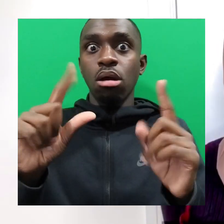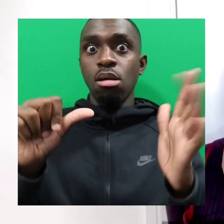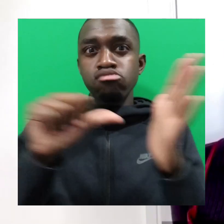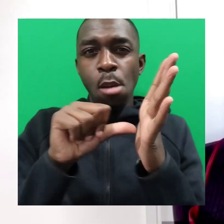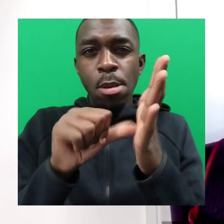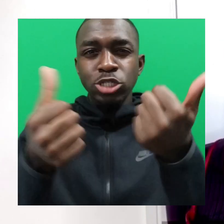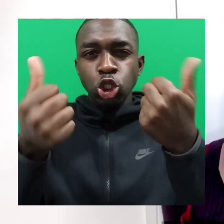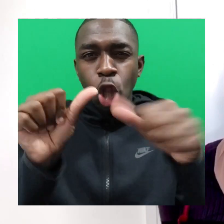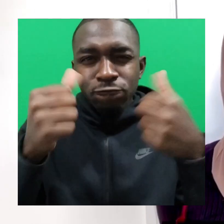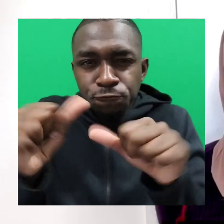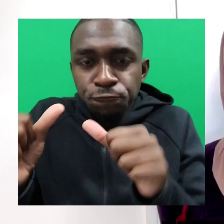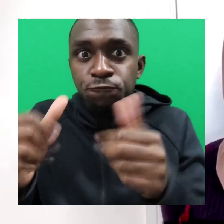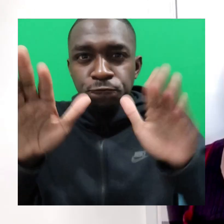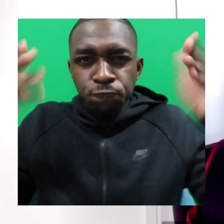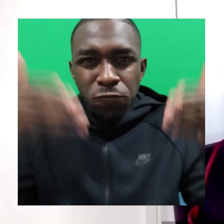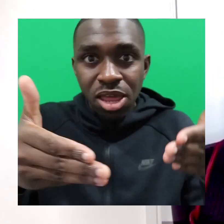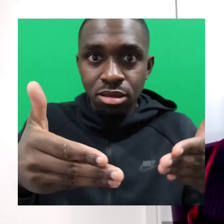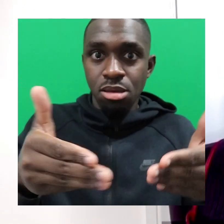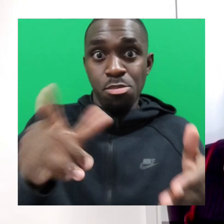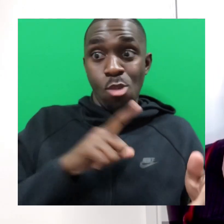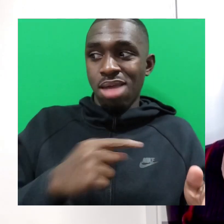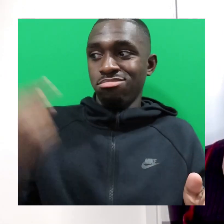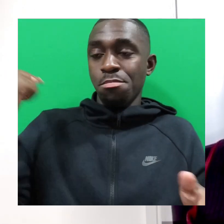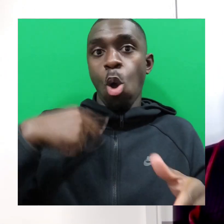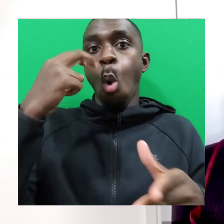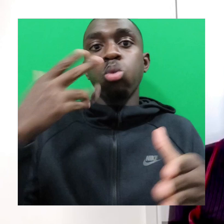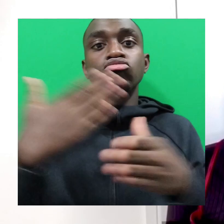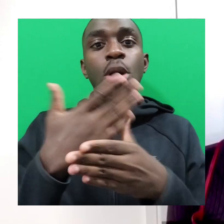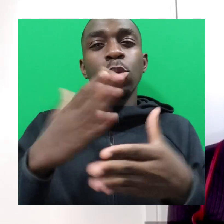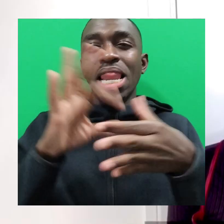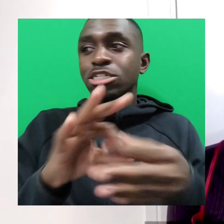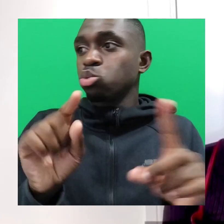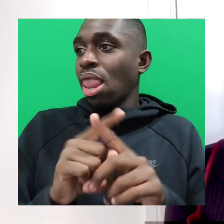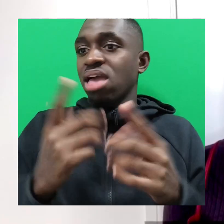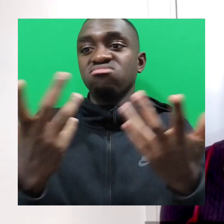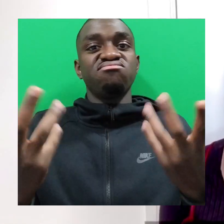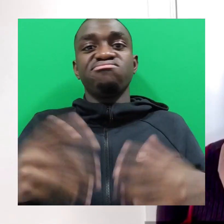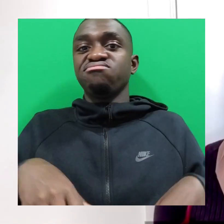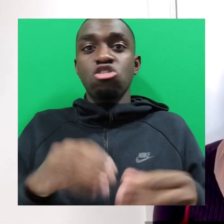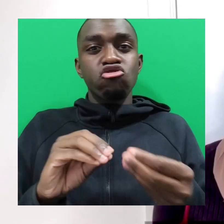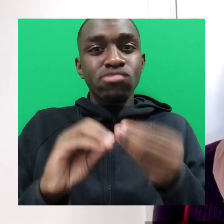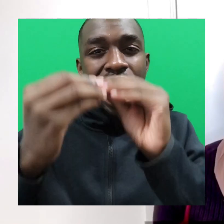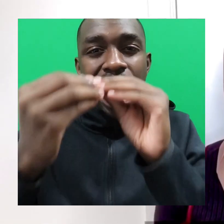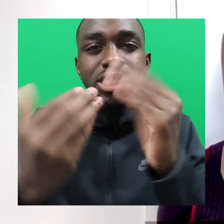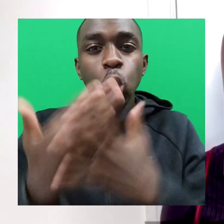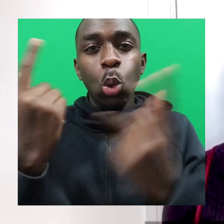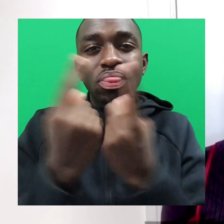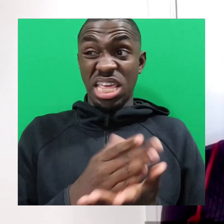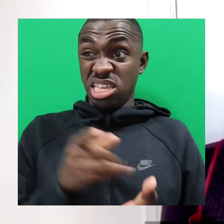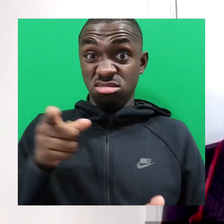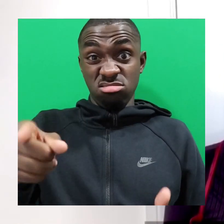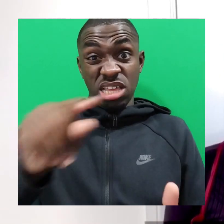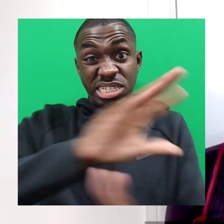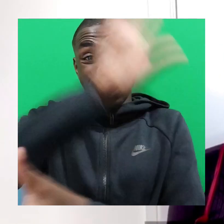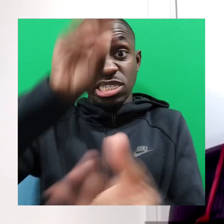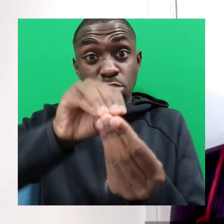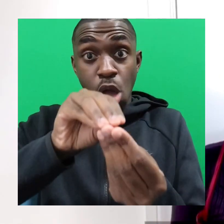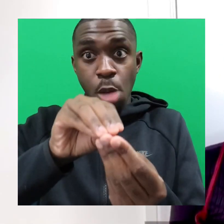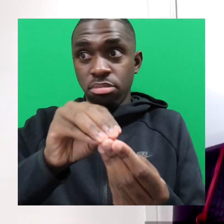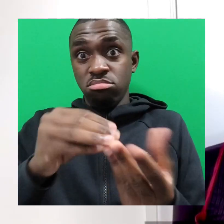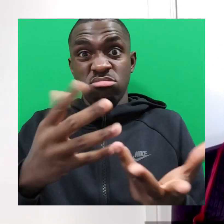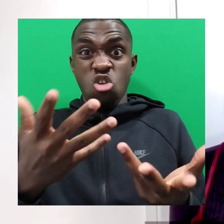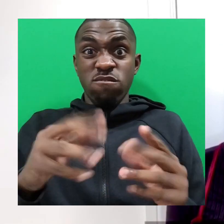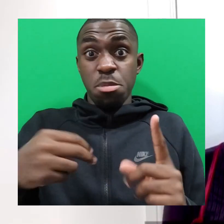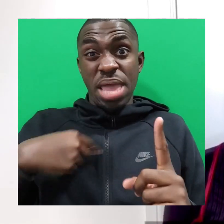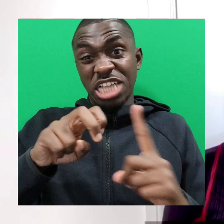a short film or a digital campaign. It's just, I'm using my creativity in different ways now, which I